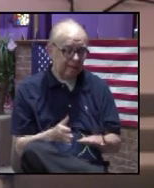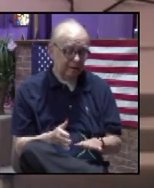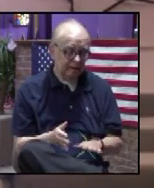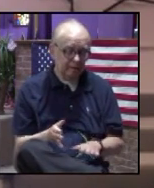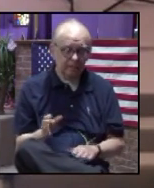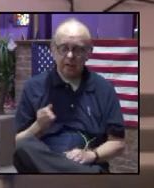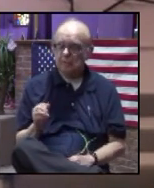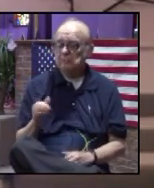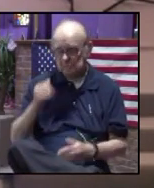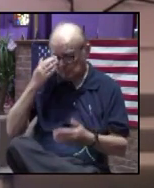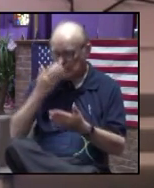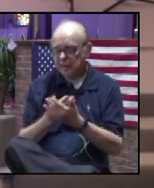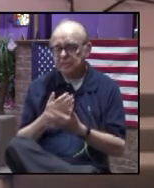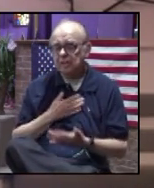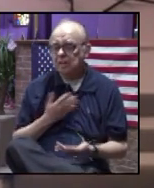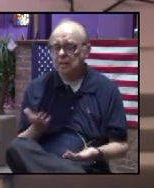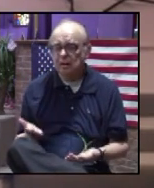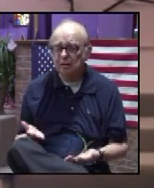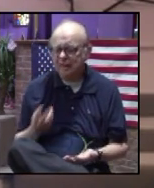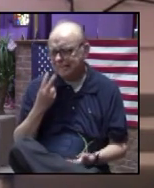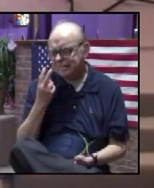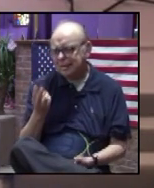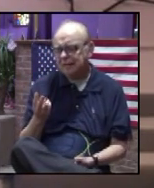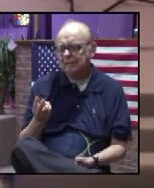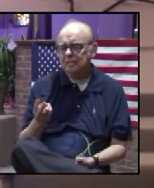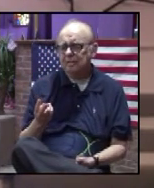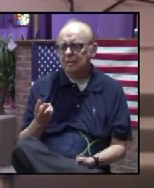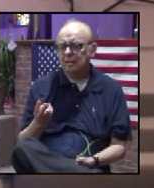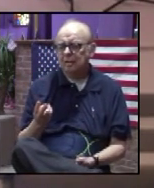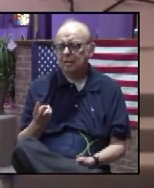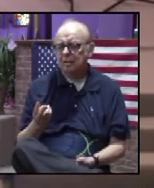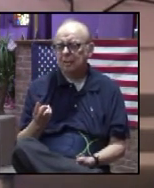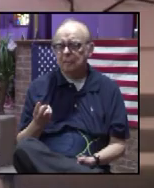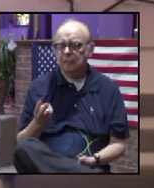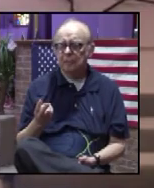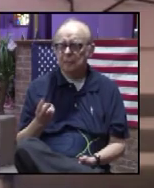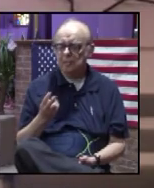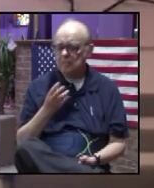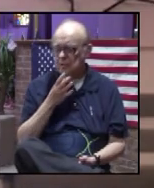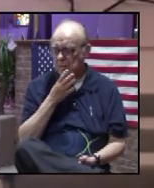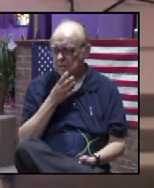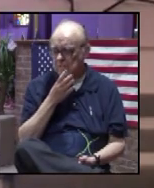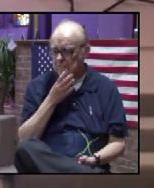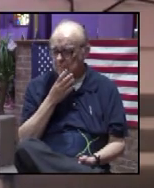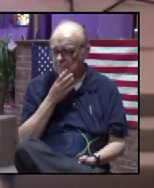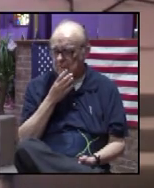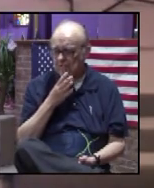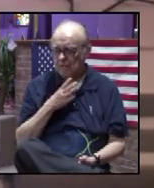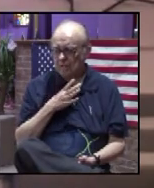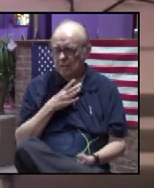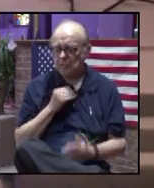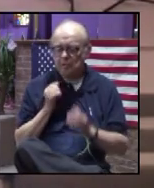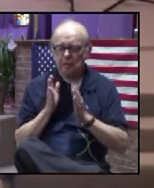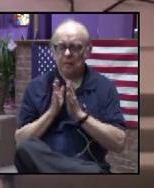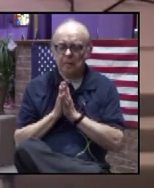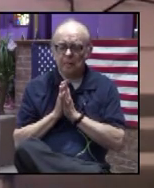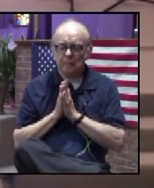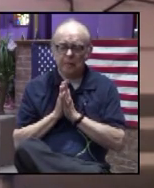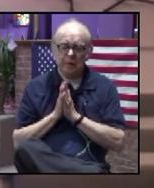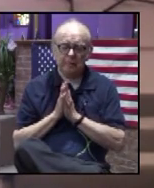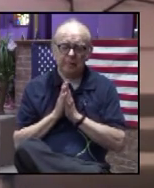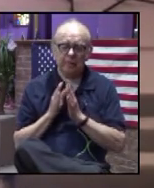Not my son. You see, she had, was pregnant with a child when she was